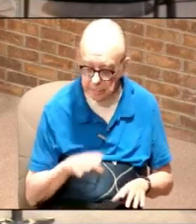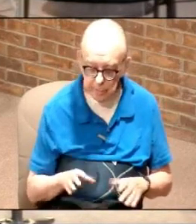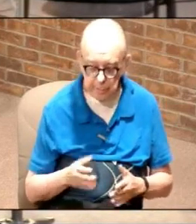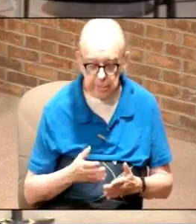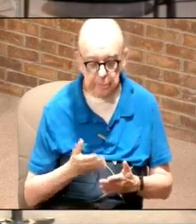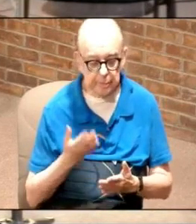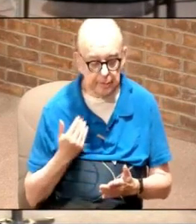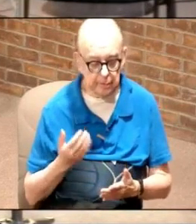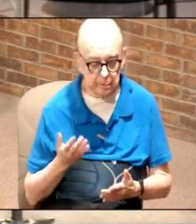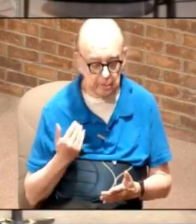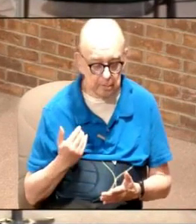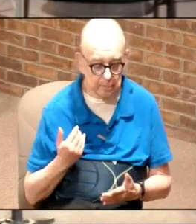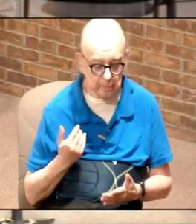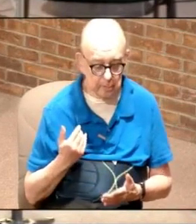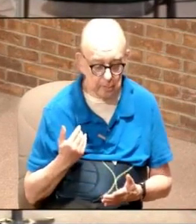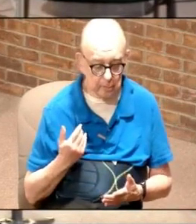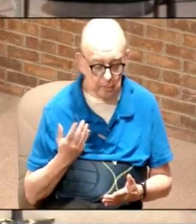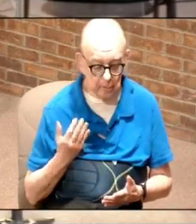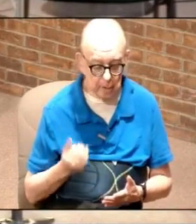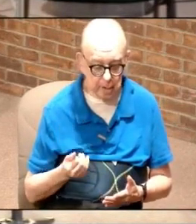why didn't I just get out of my way